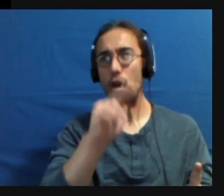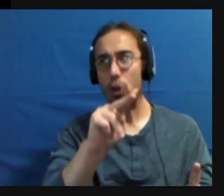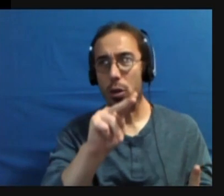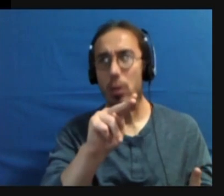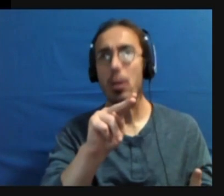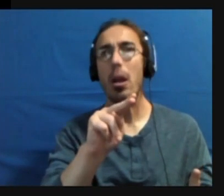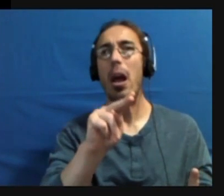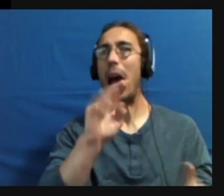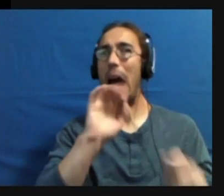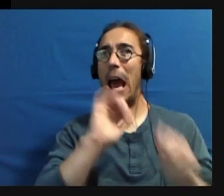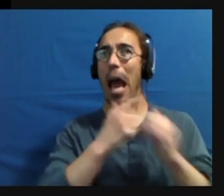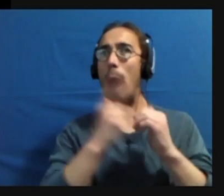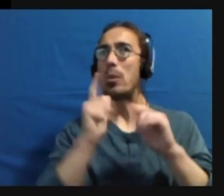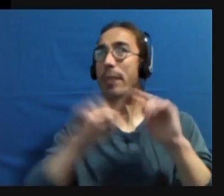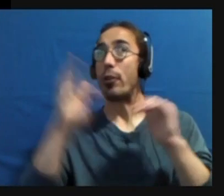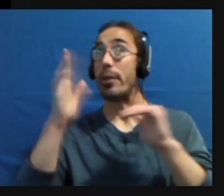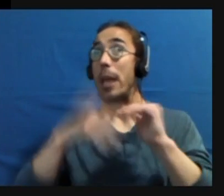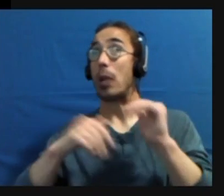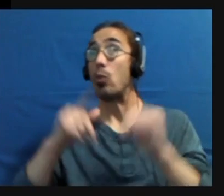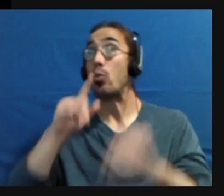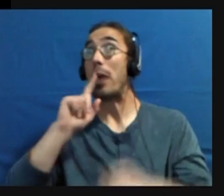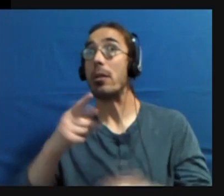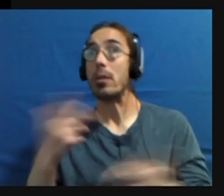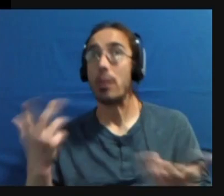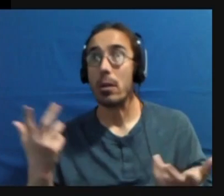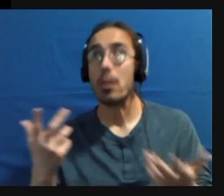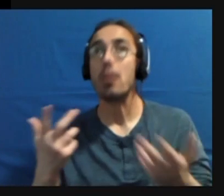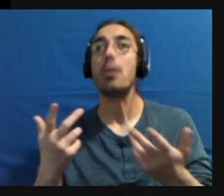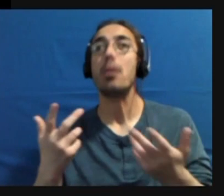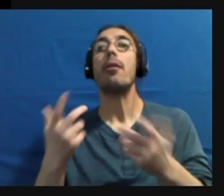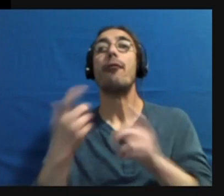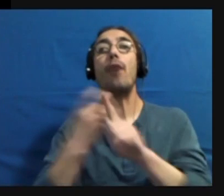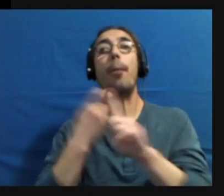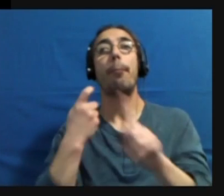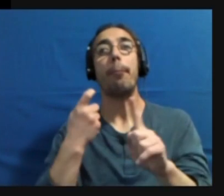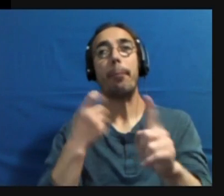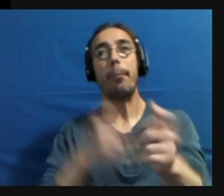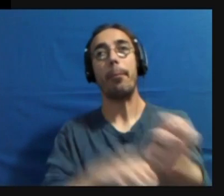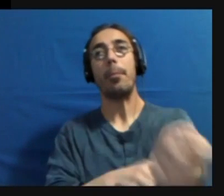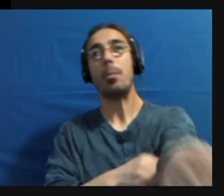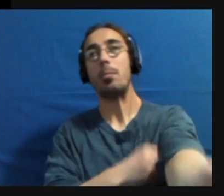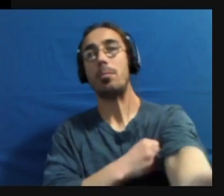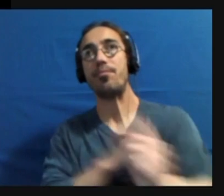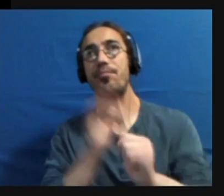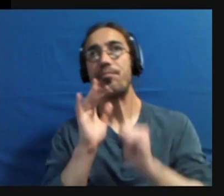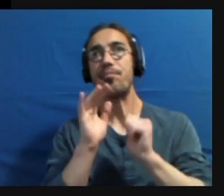from reality and from